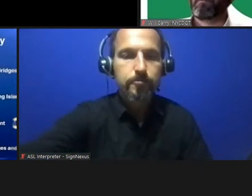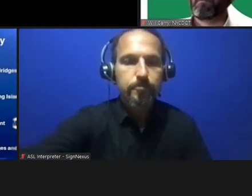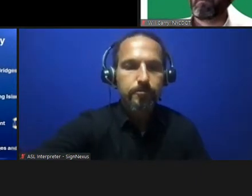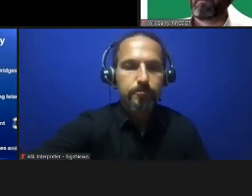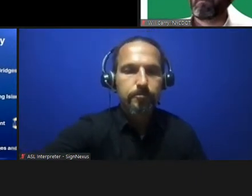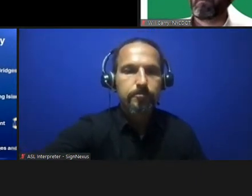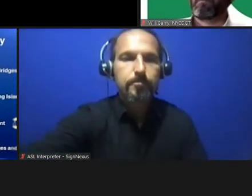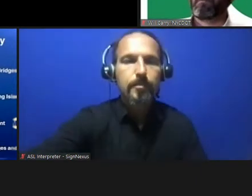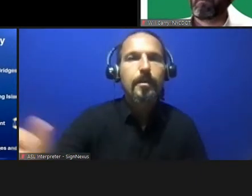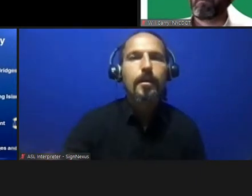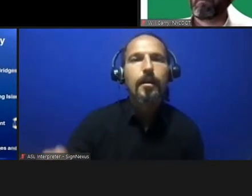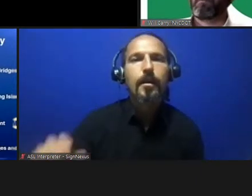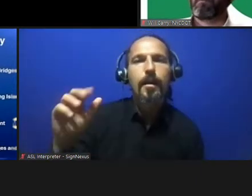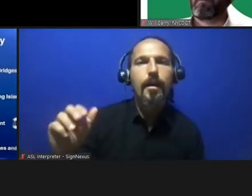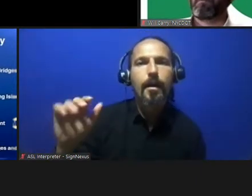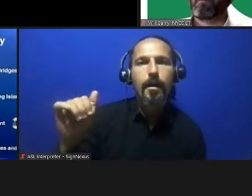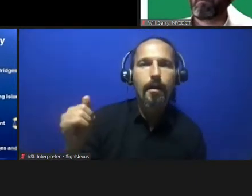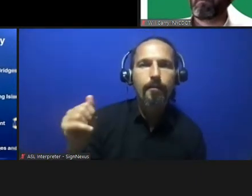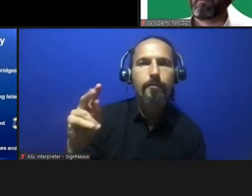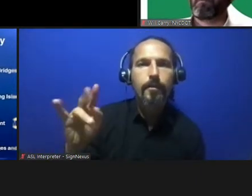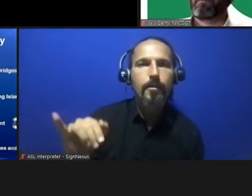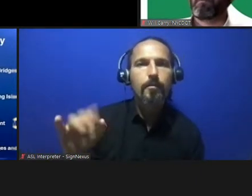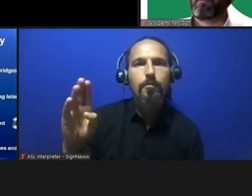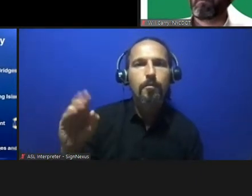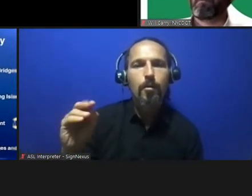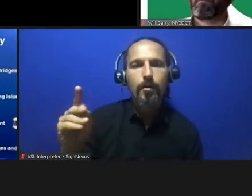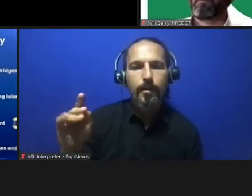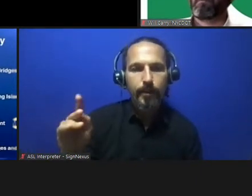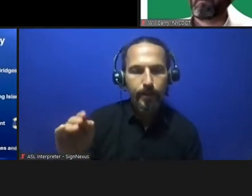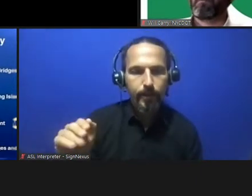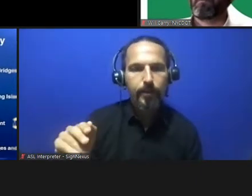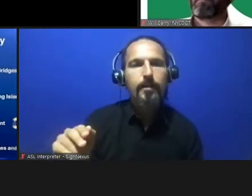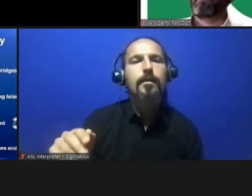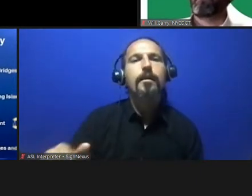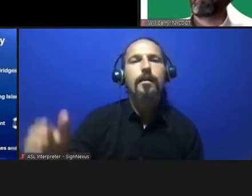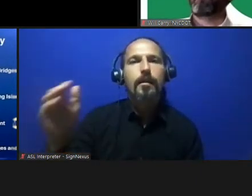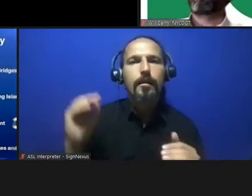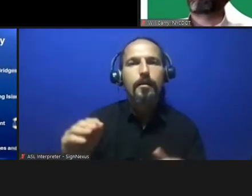bobby bordnick nica white